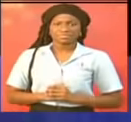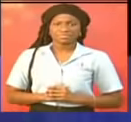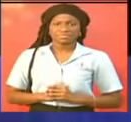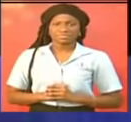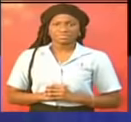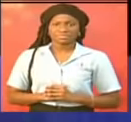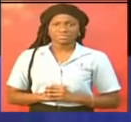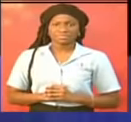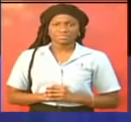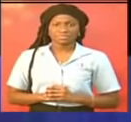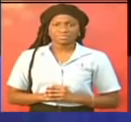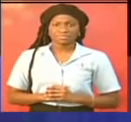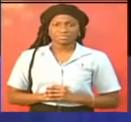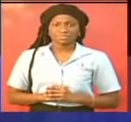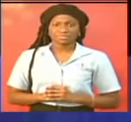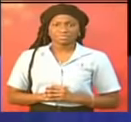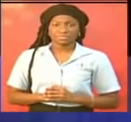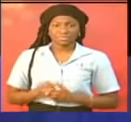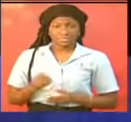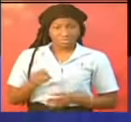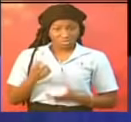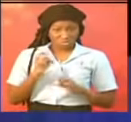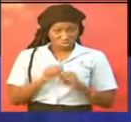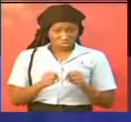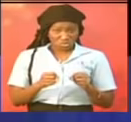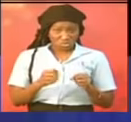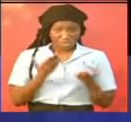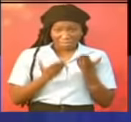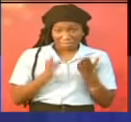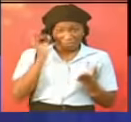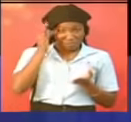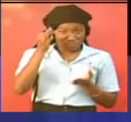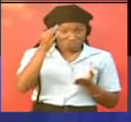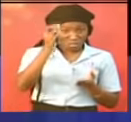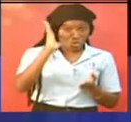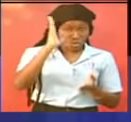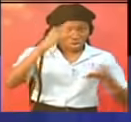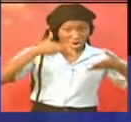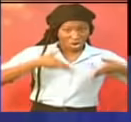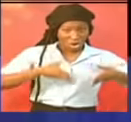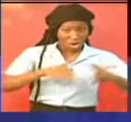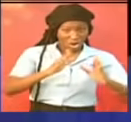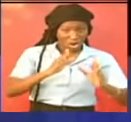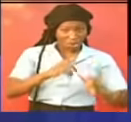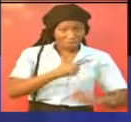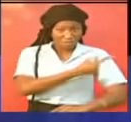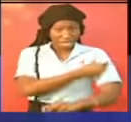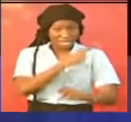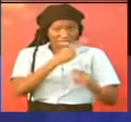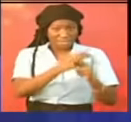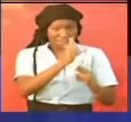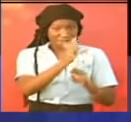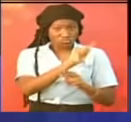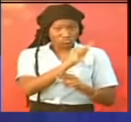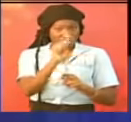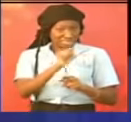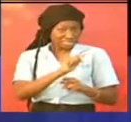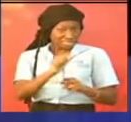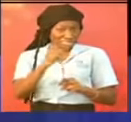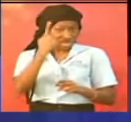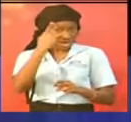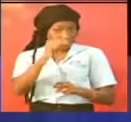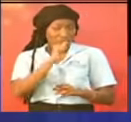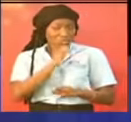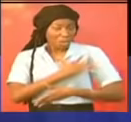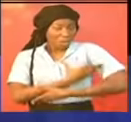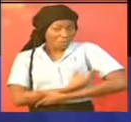perhaps for AstraZeneca or even it's being deliberated for pregnant women as well?